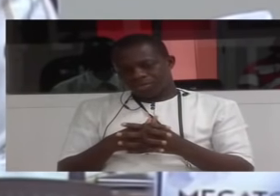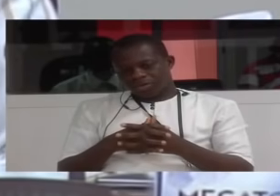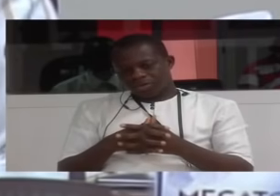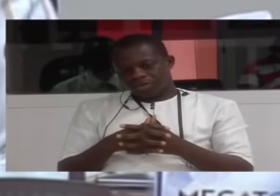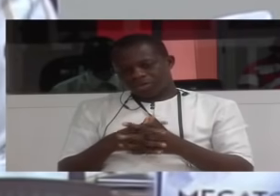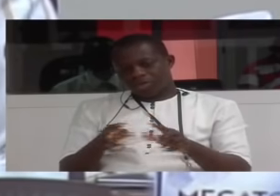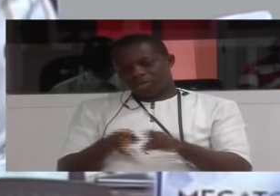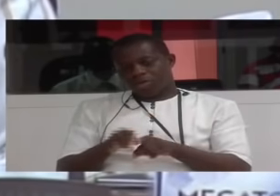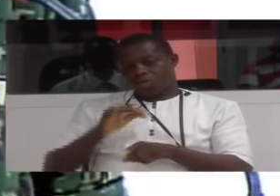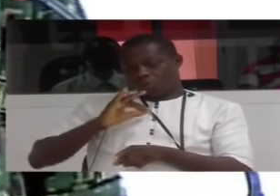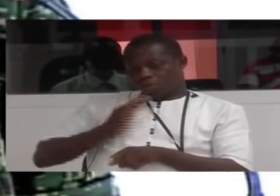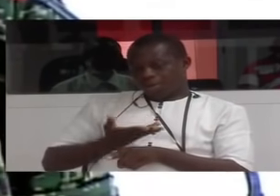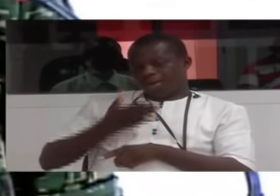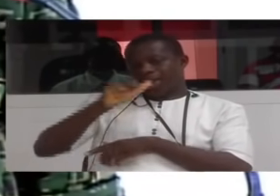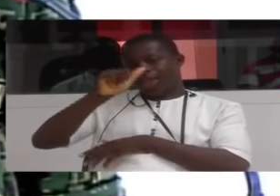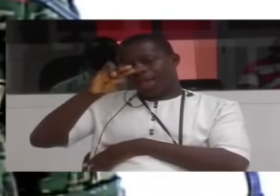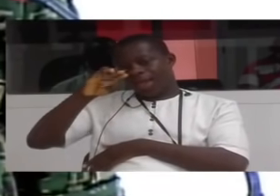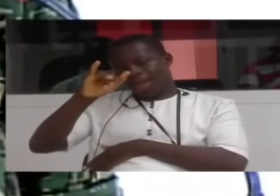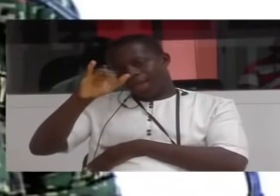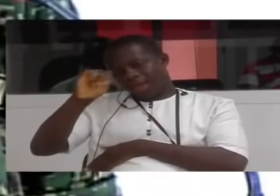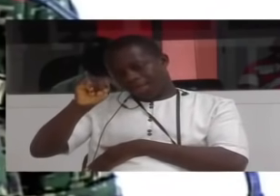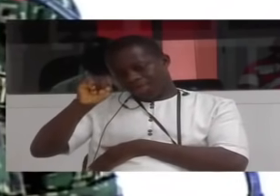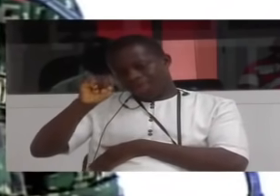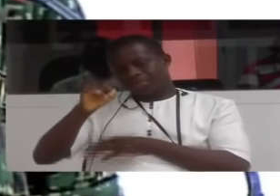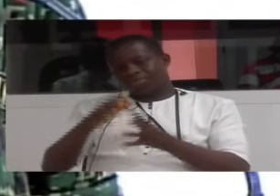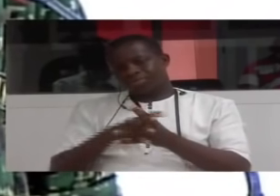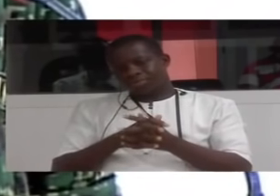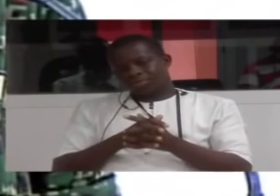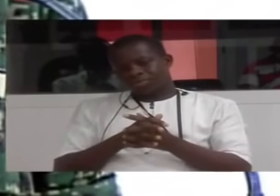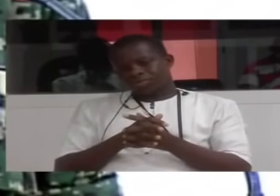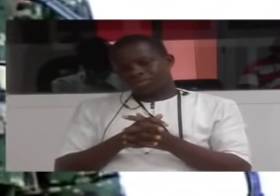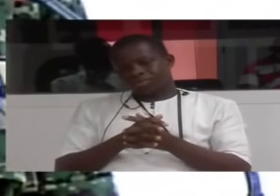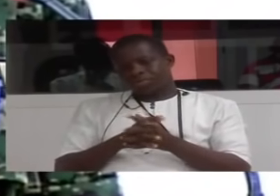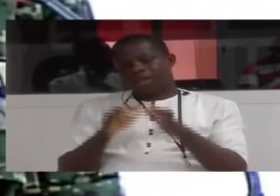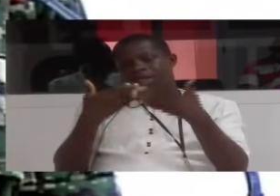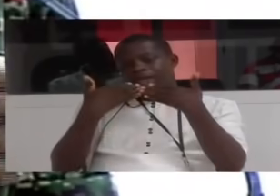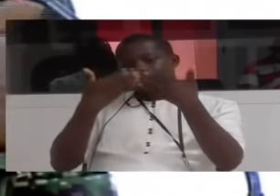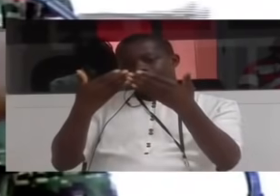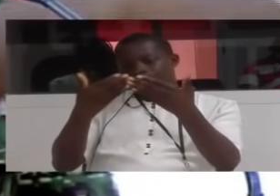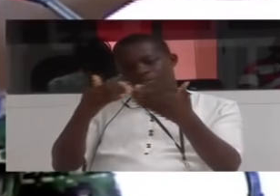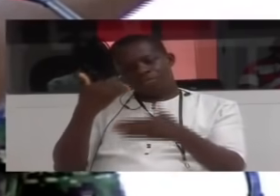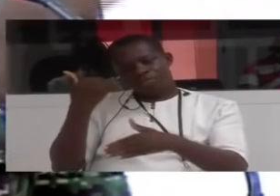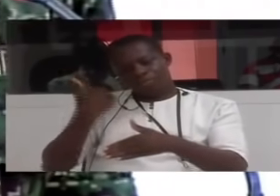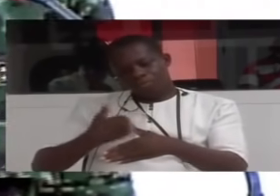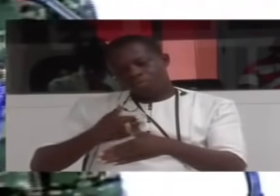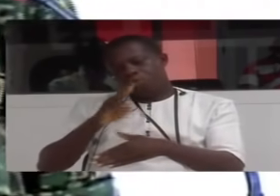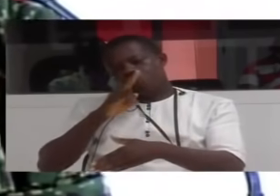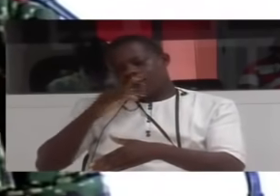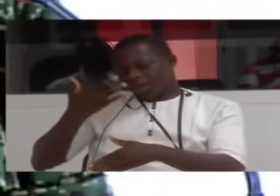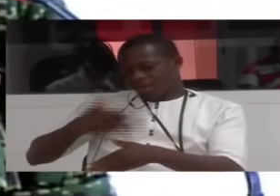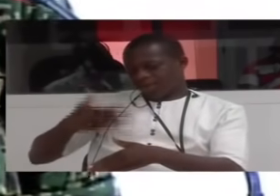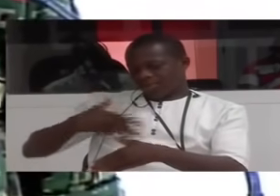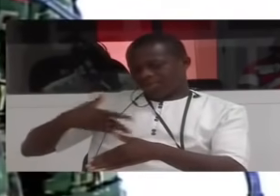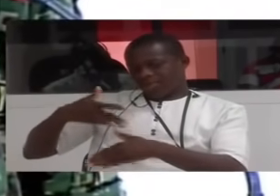So si la ndaw si ami, that was when the lady ami wax dekandorami ñu dimbalé ko pour mu aga fofu.